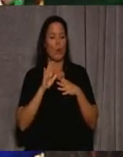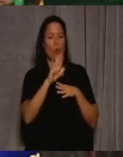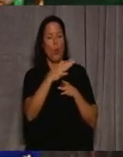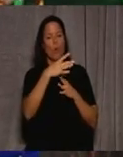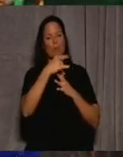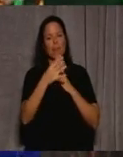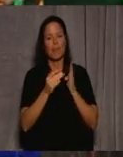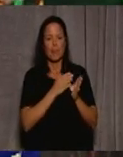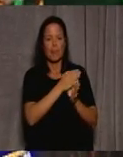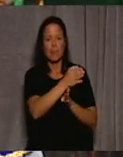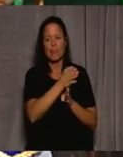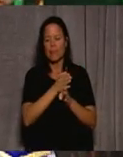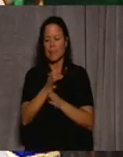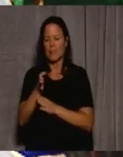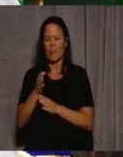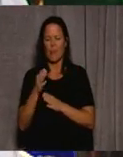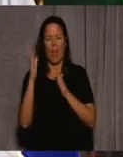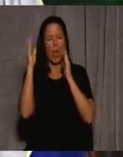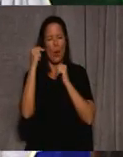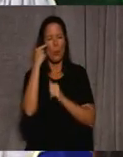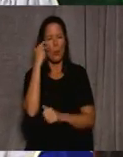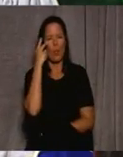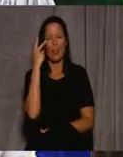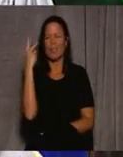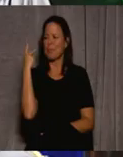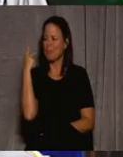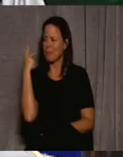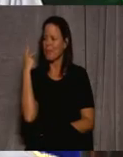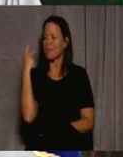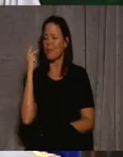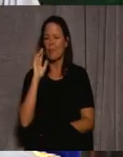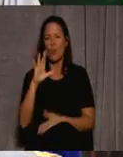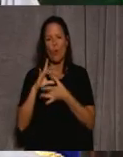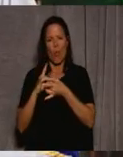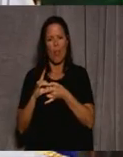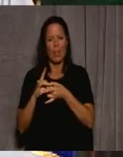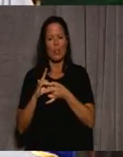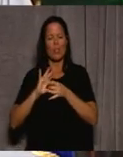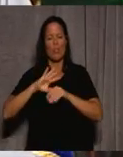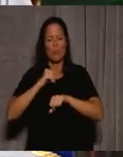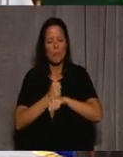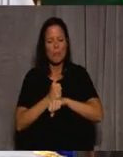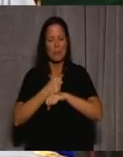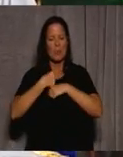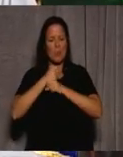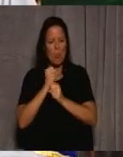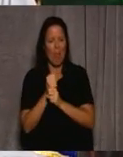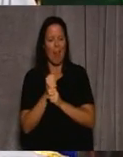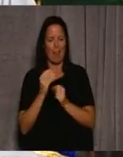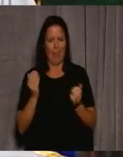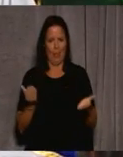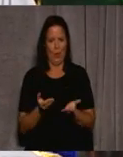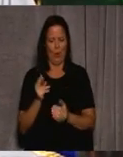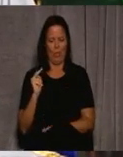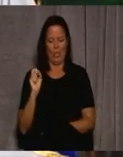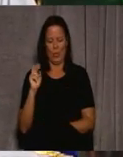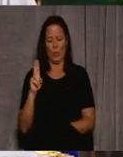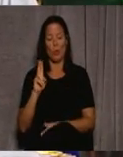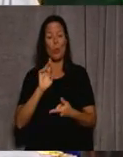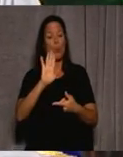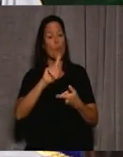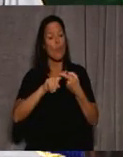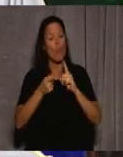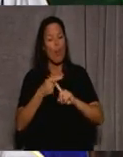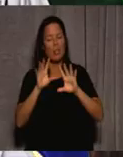field, I hope you'll think back on the relationships that you've established and created at NSU, and the friends